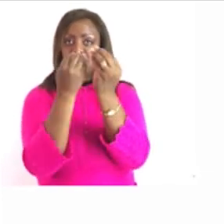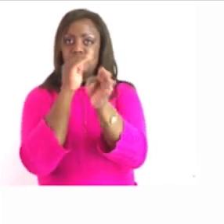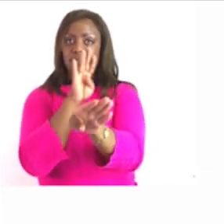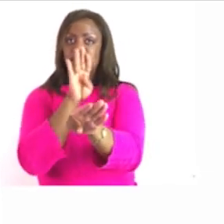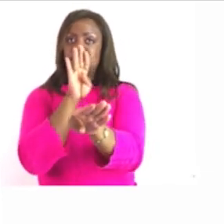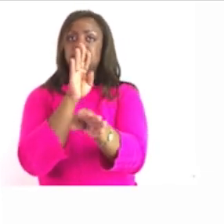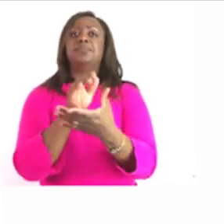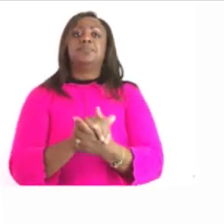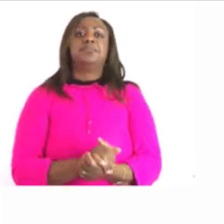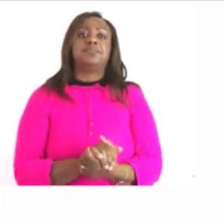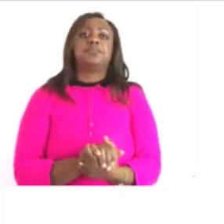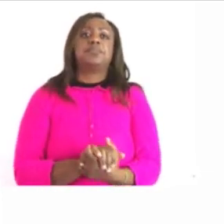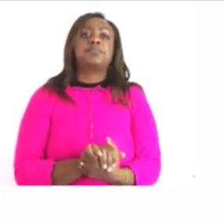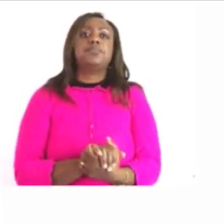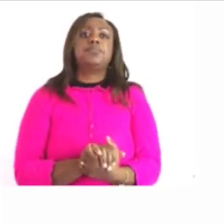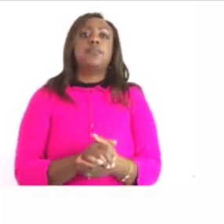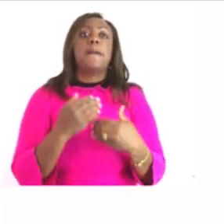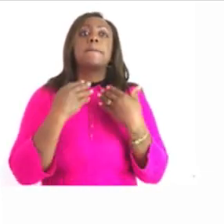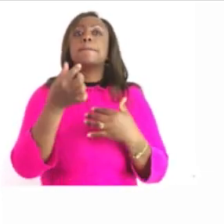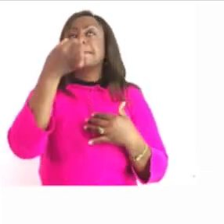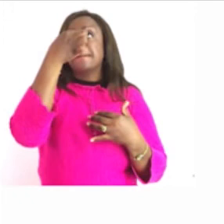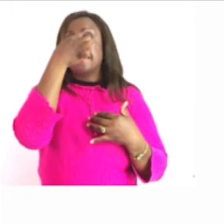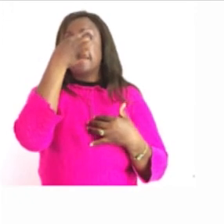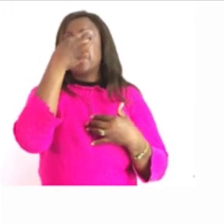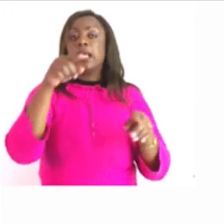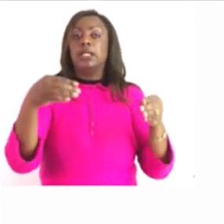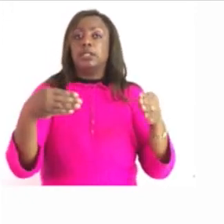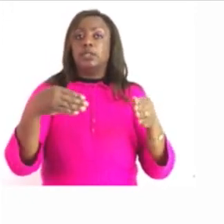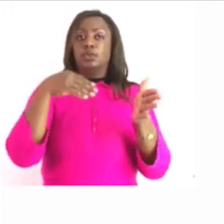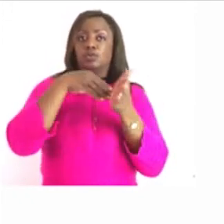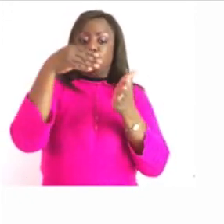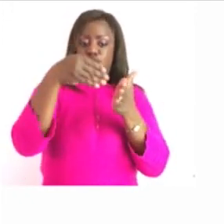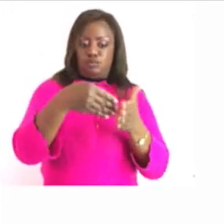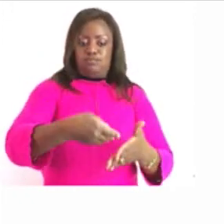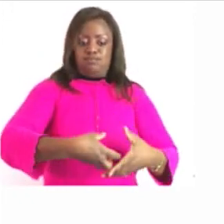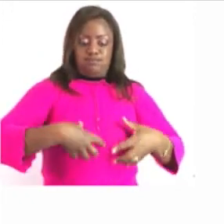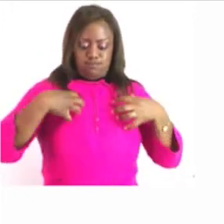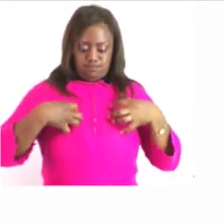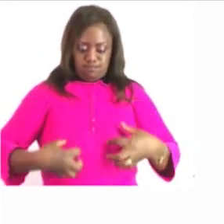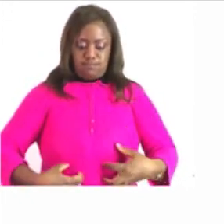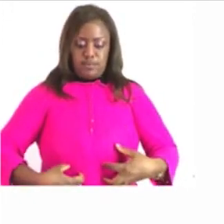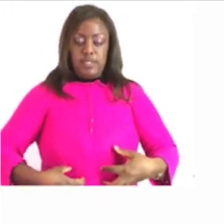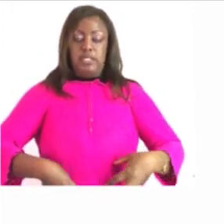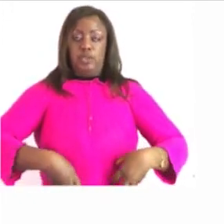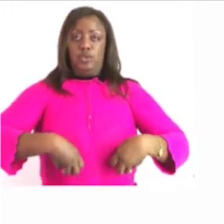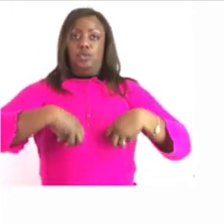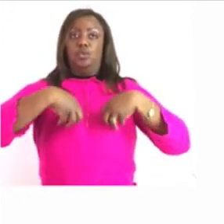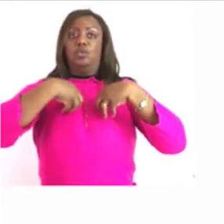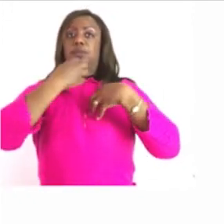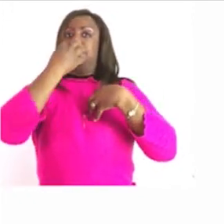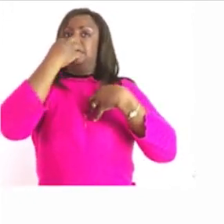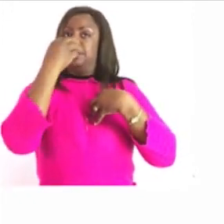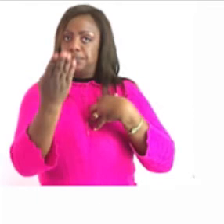it ends with our lungs. But when we are breathing out, it starts with our lungs and it ends with our nose